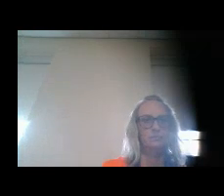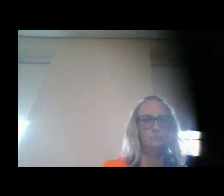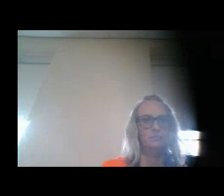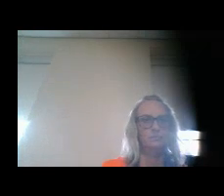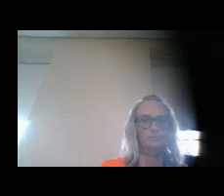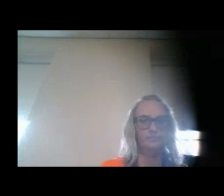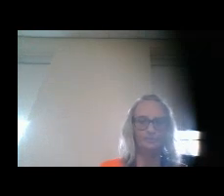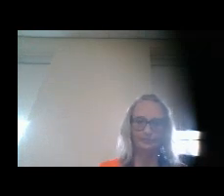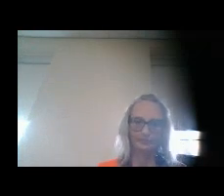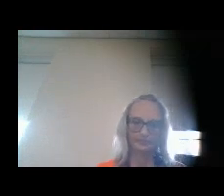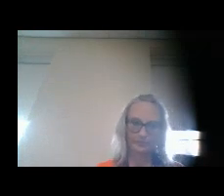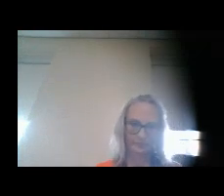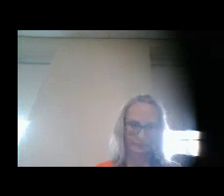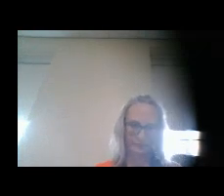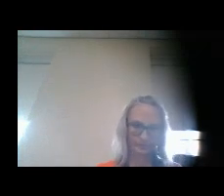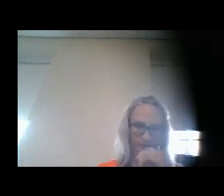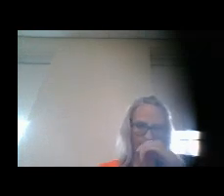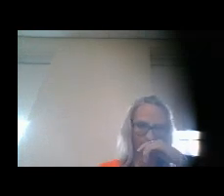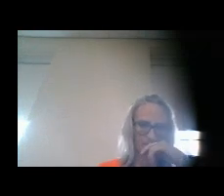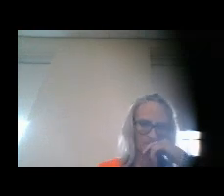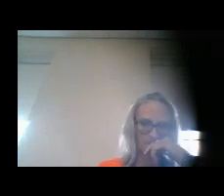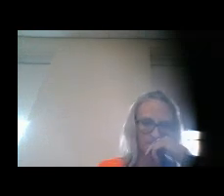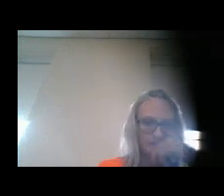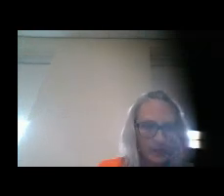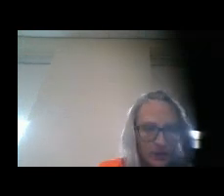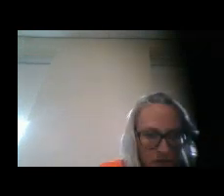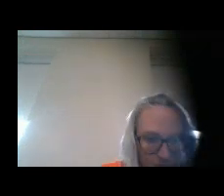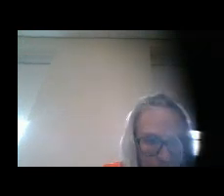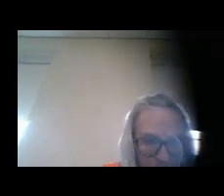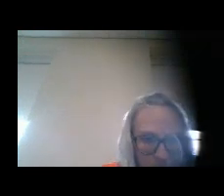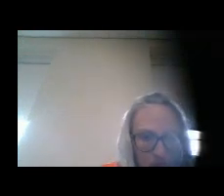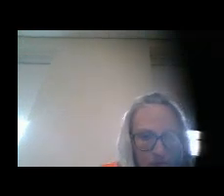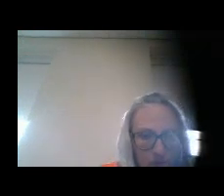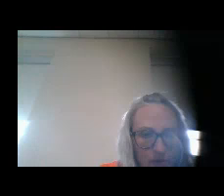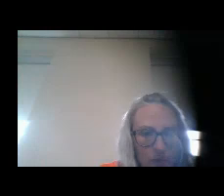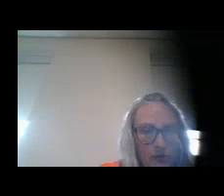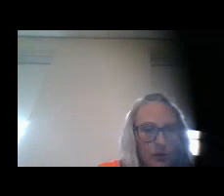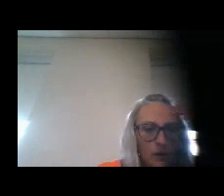So develop these policies and follow these policies when you manage this grant.